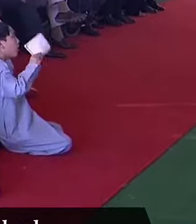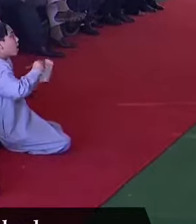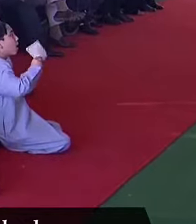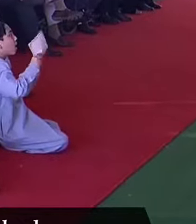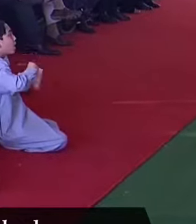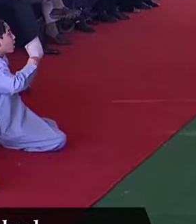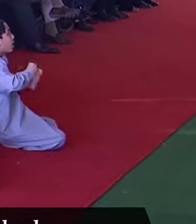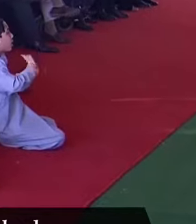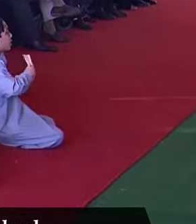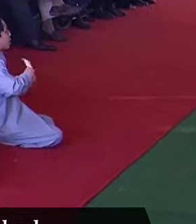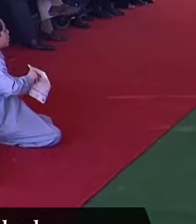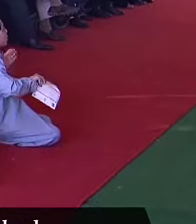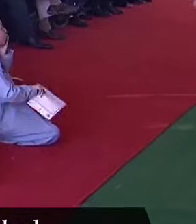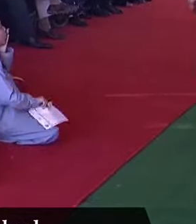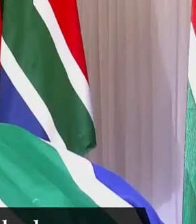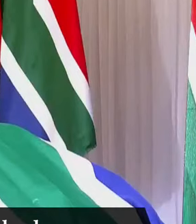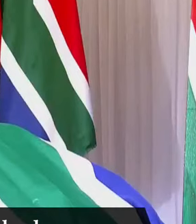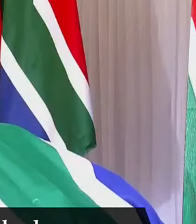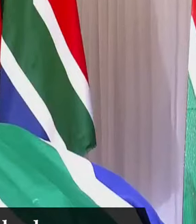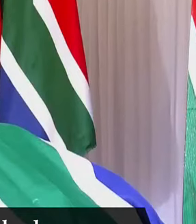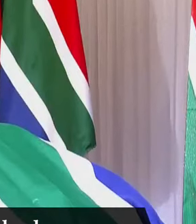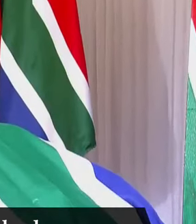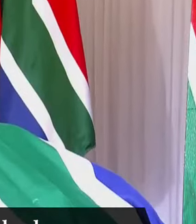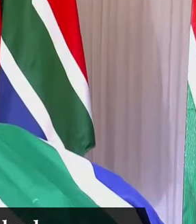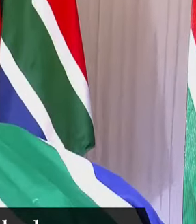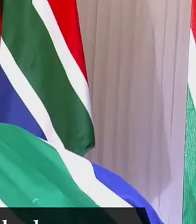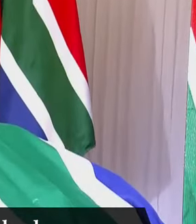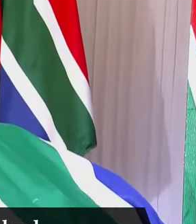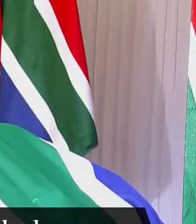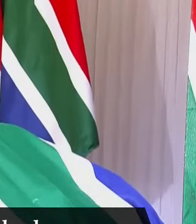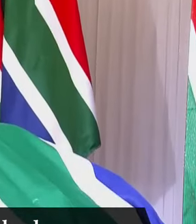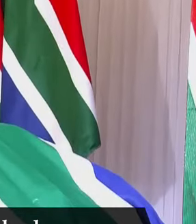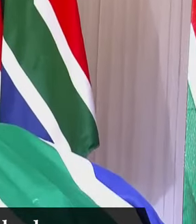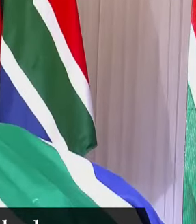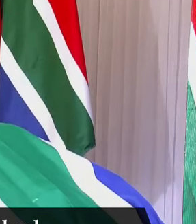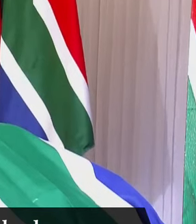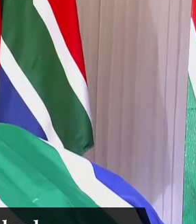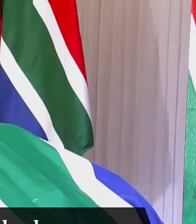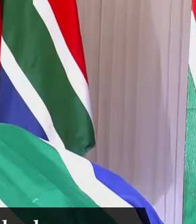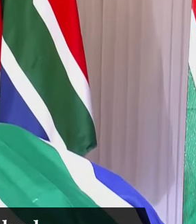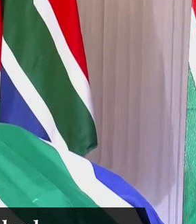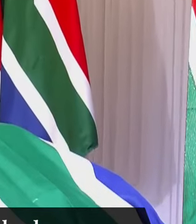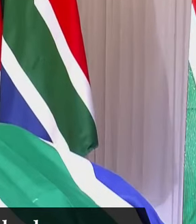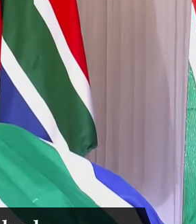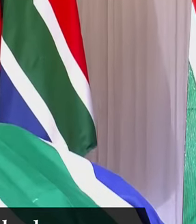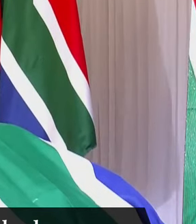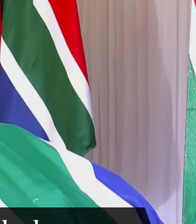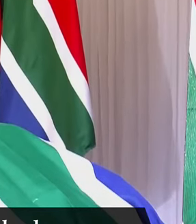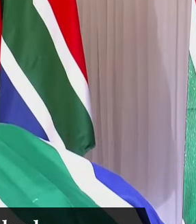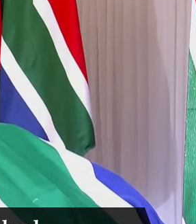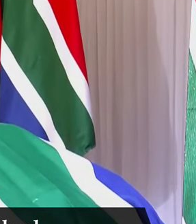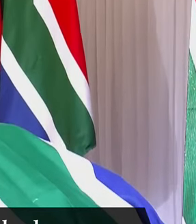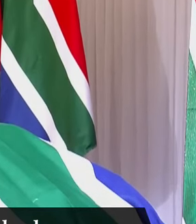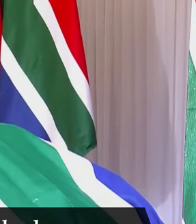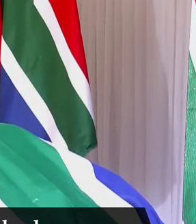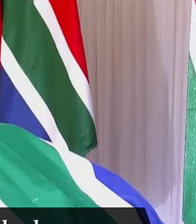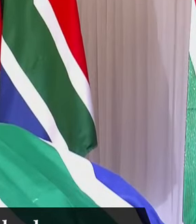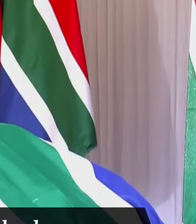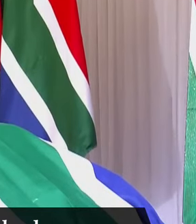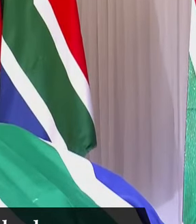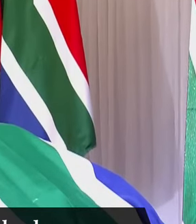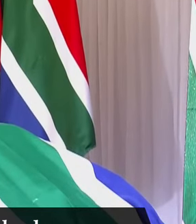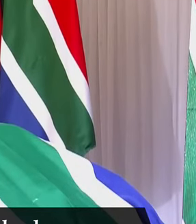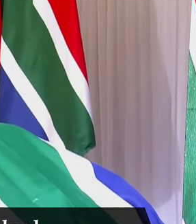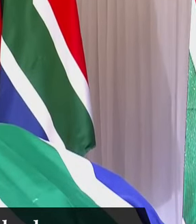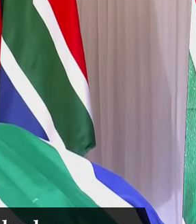Thank you, Programme Director Zavro. I think I might need to have a word afterwards about putting me on after three amazing tributes like that.